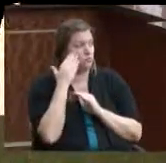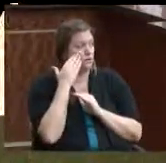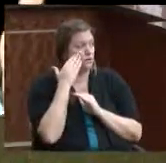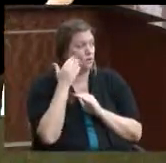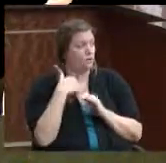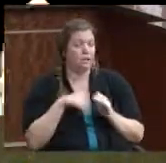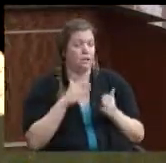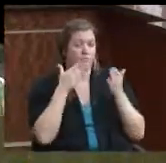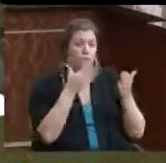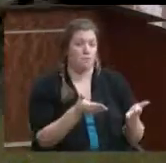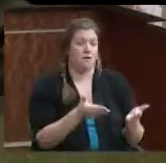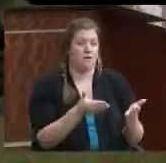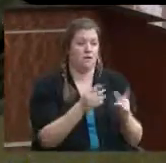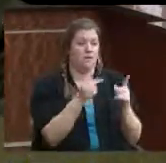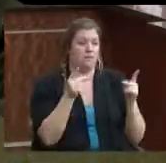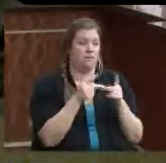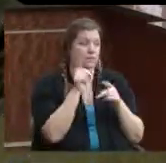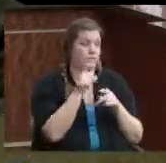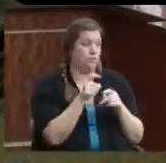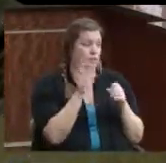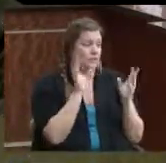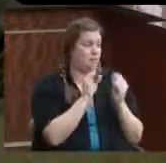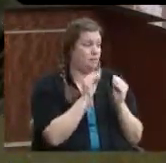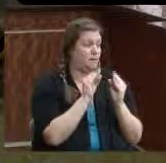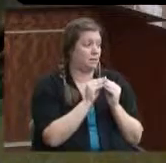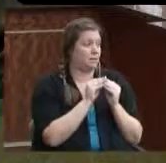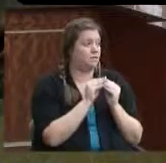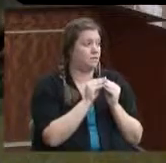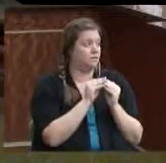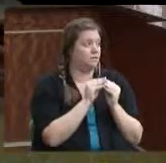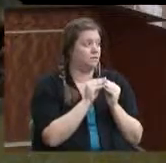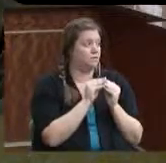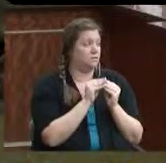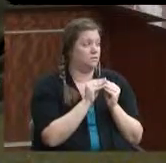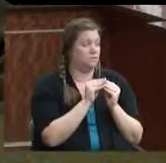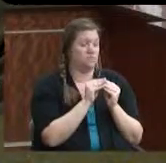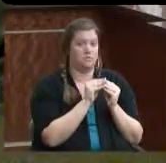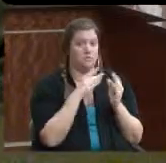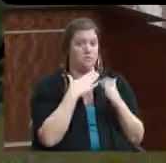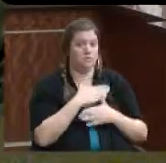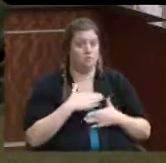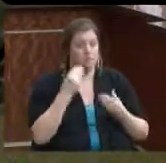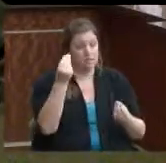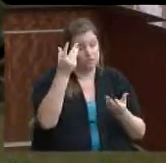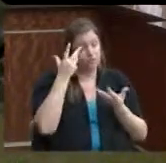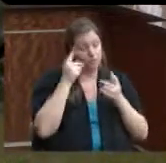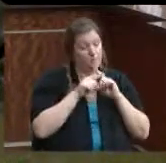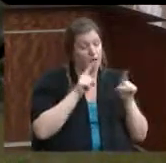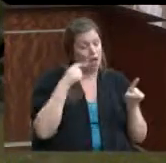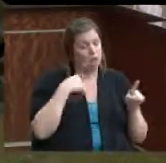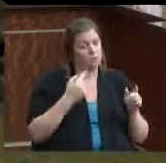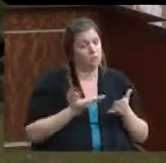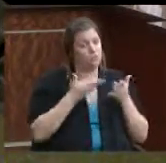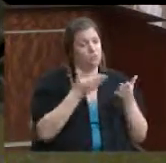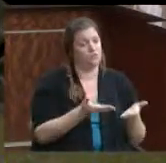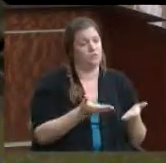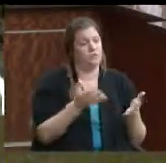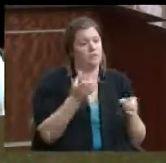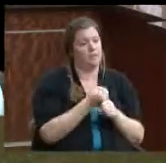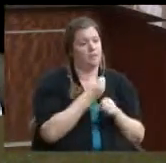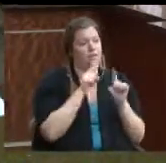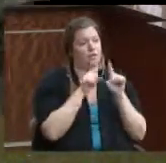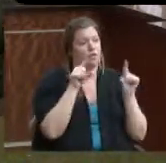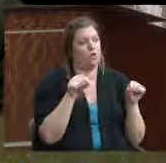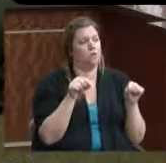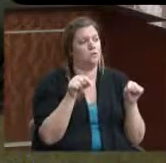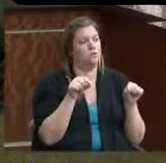can provide a facility if y'all need a meeting place, those types of things. So just, you know, let us know. But I would suggest get a card and